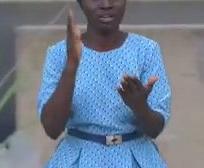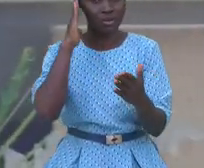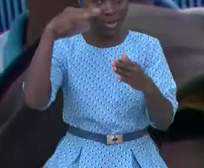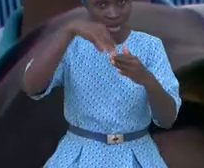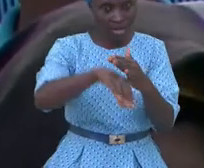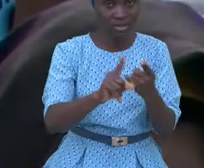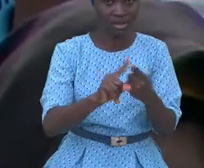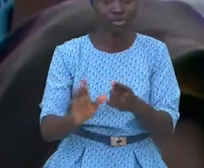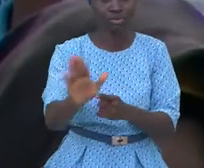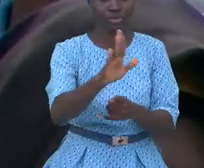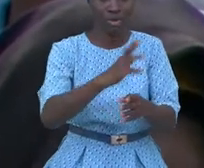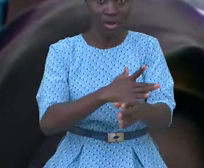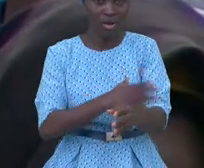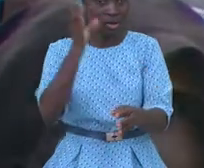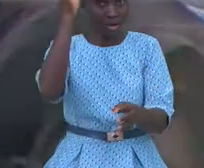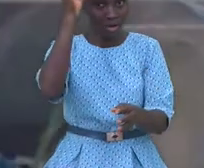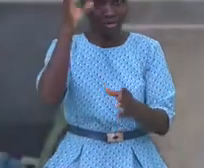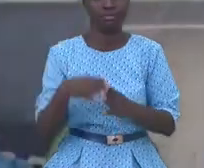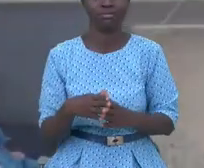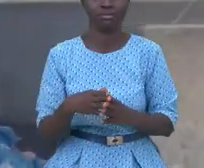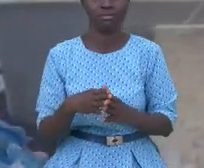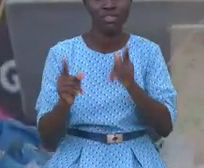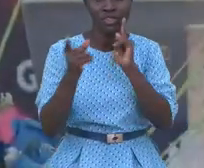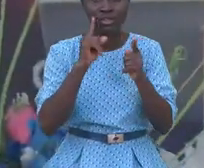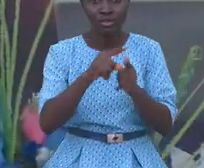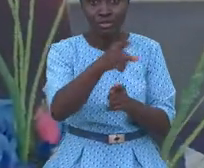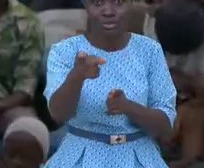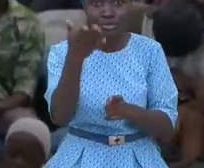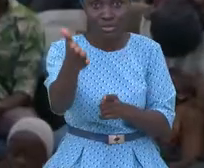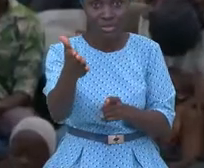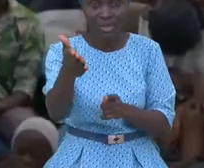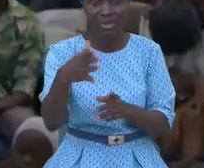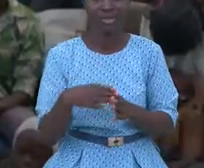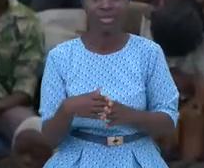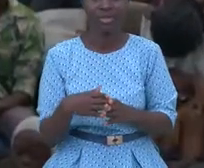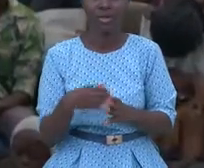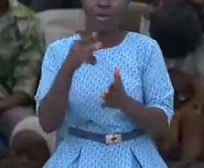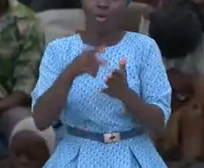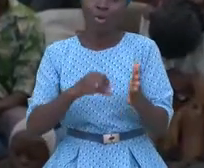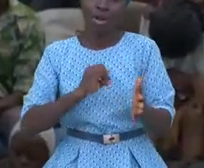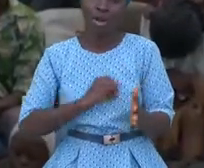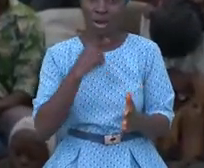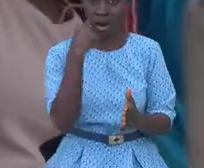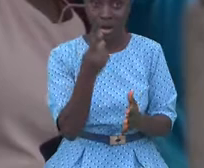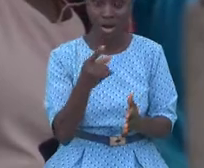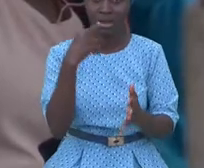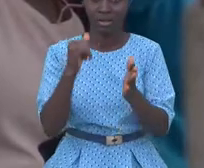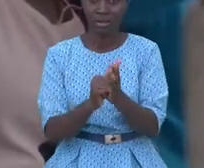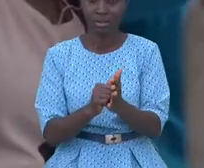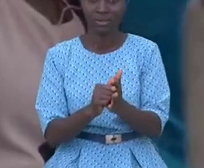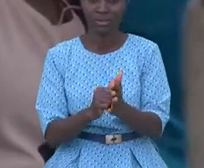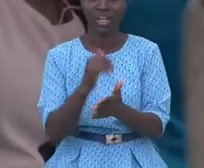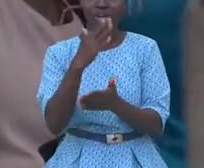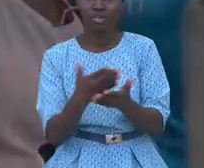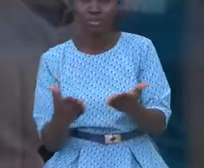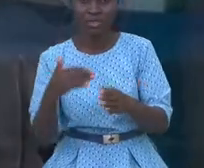tablet. Am I talking to somebody far away there? What I'm telling you is there is something